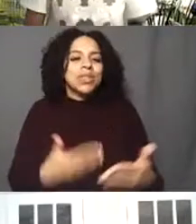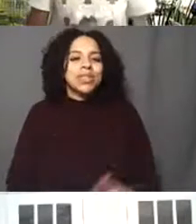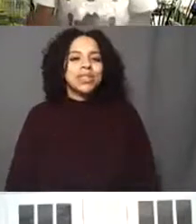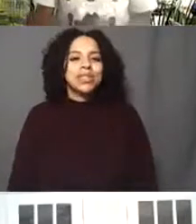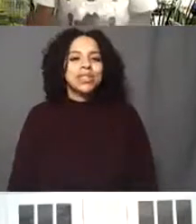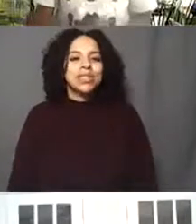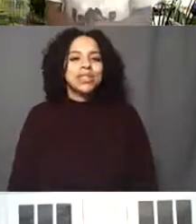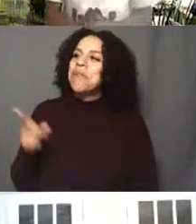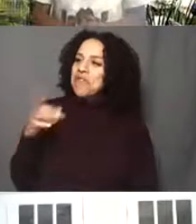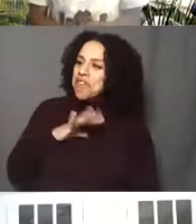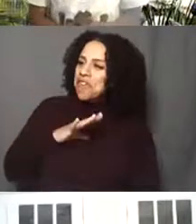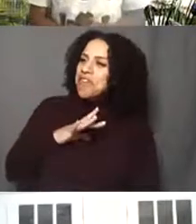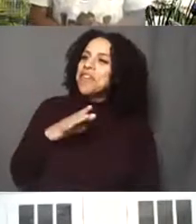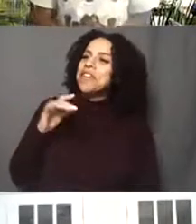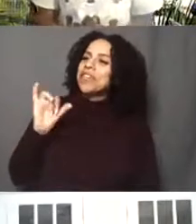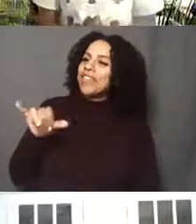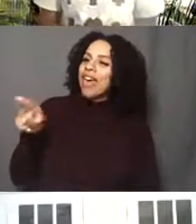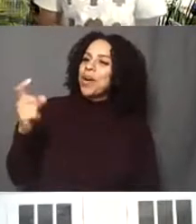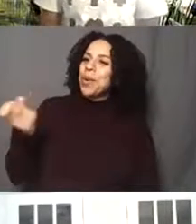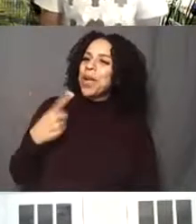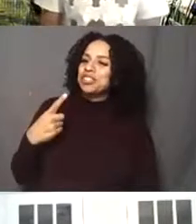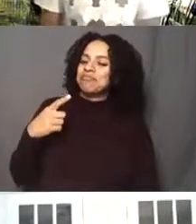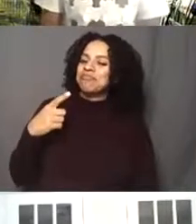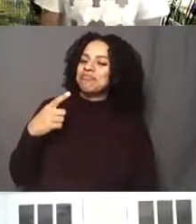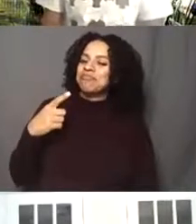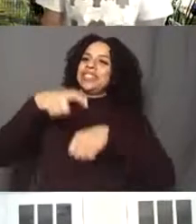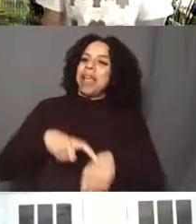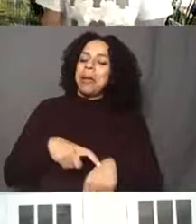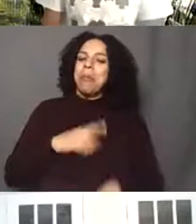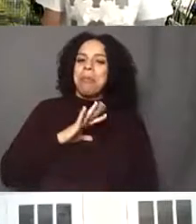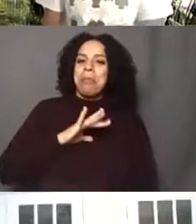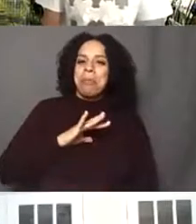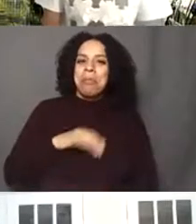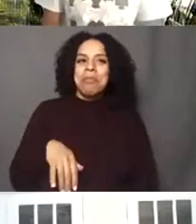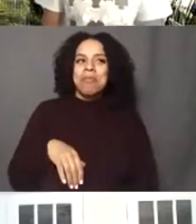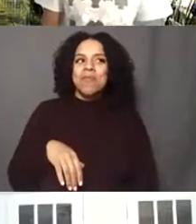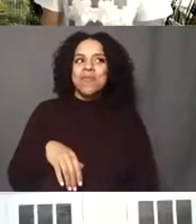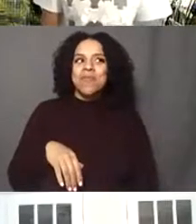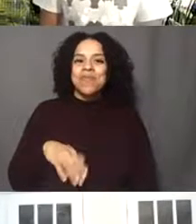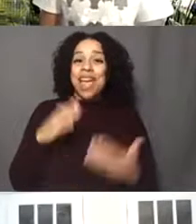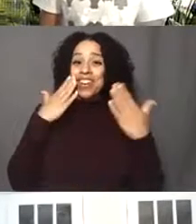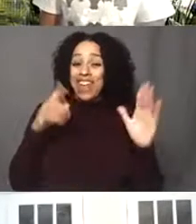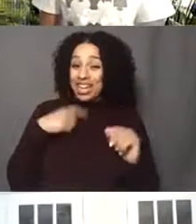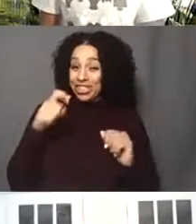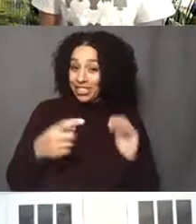that's a question I haven't gotten before. So, oh, I don't even know if I should be honest.